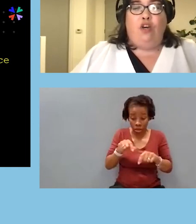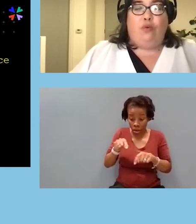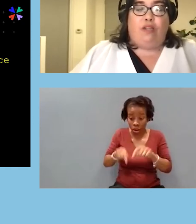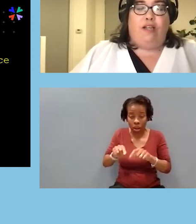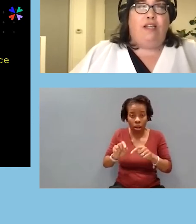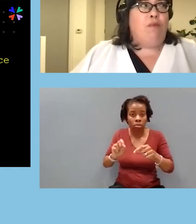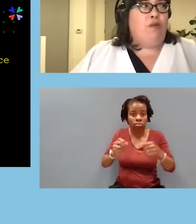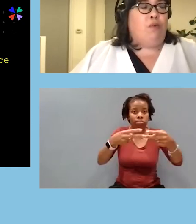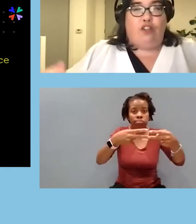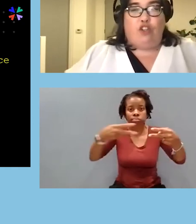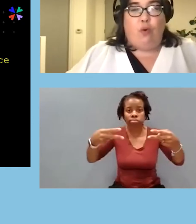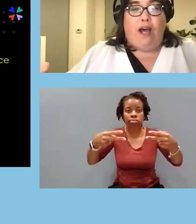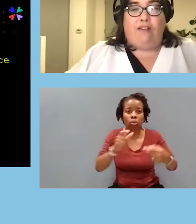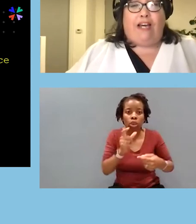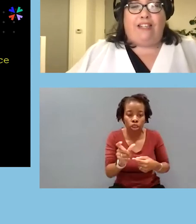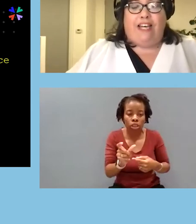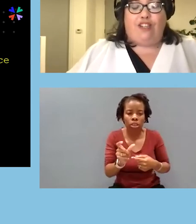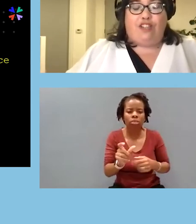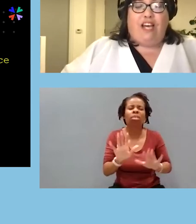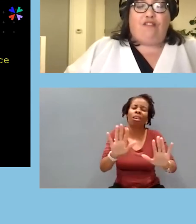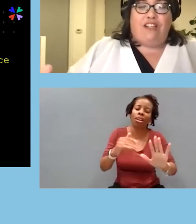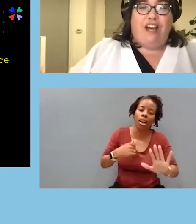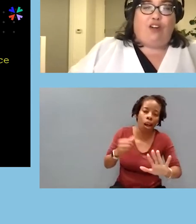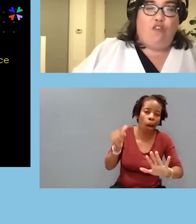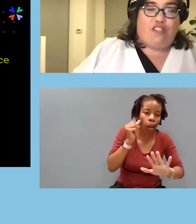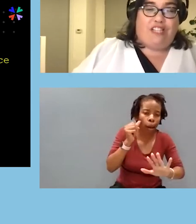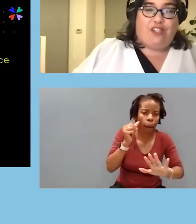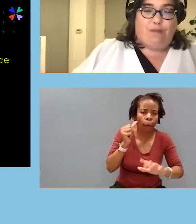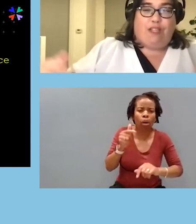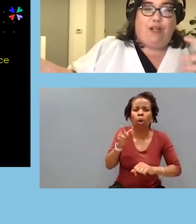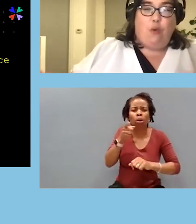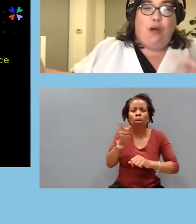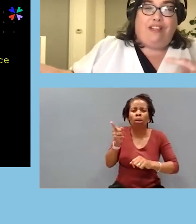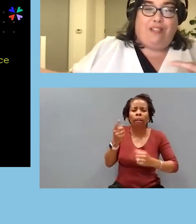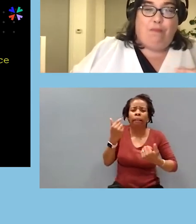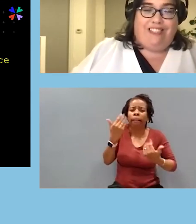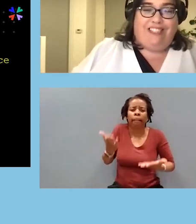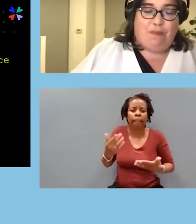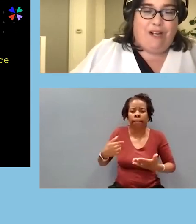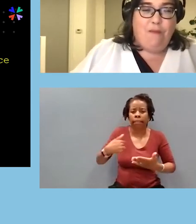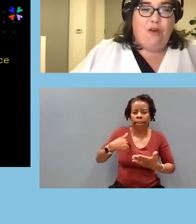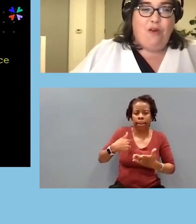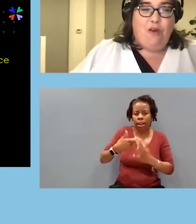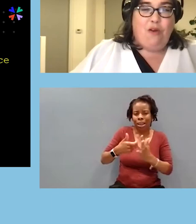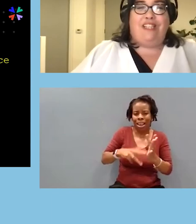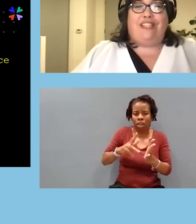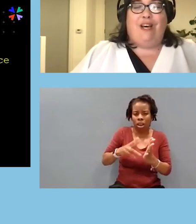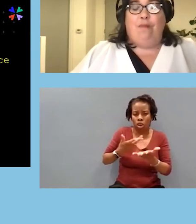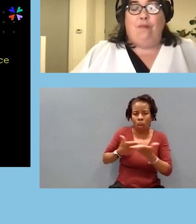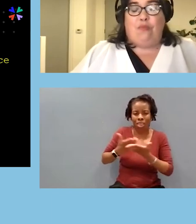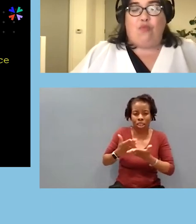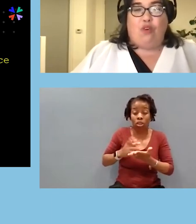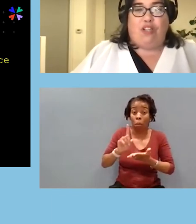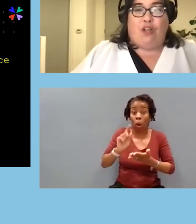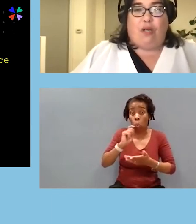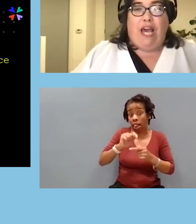I know that in many ways you don't have access to Kevin and I's conversation, but you will in a minute. But this is